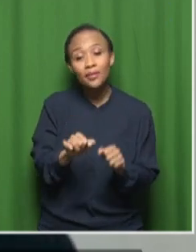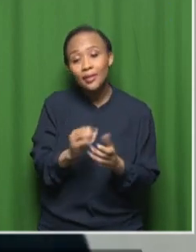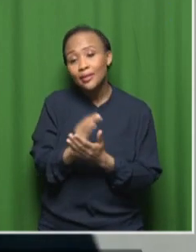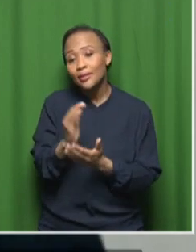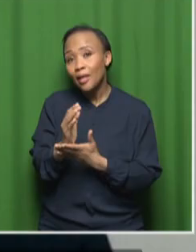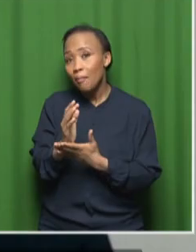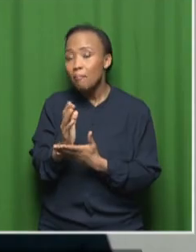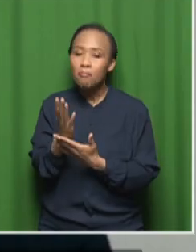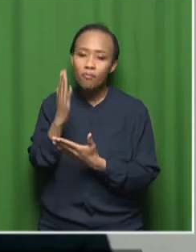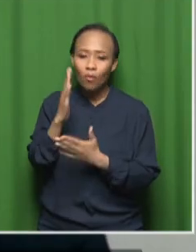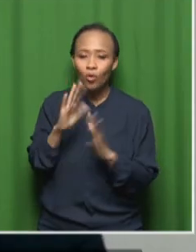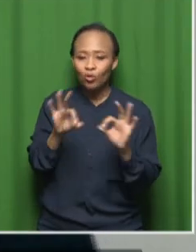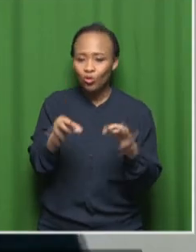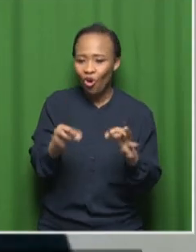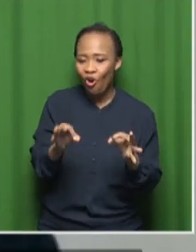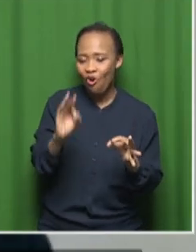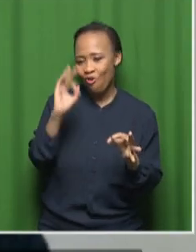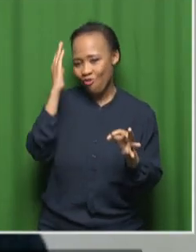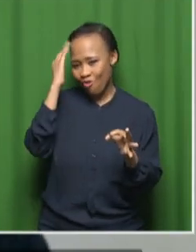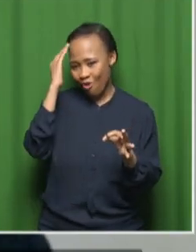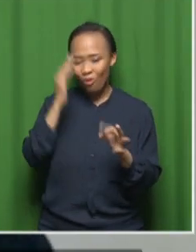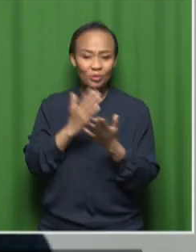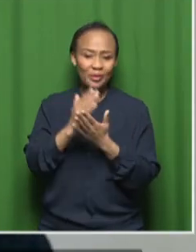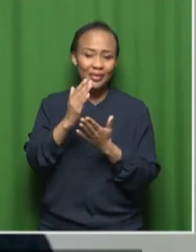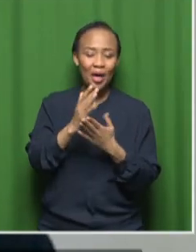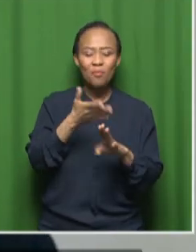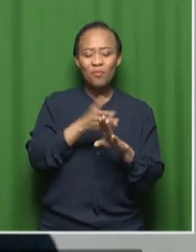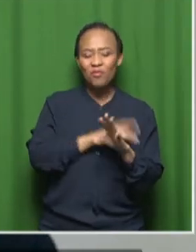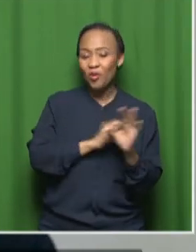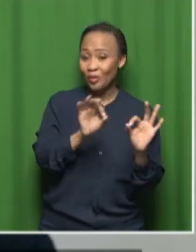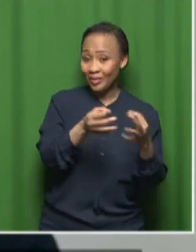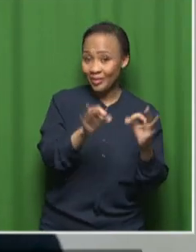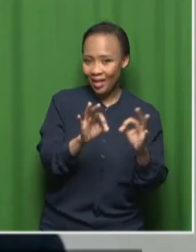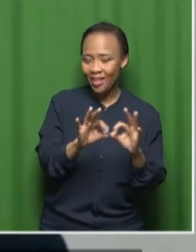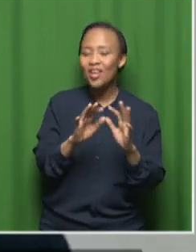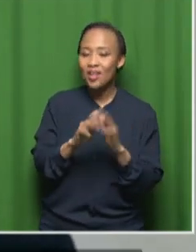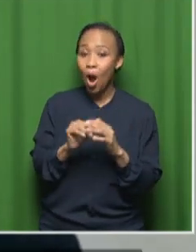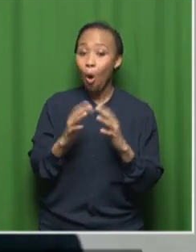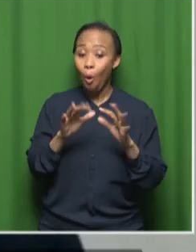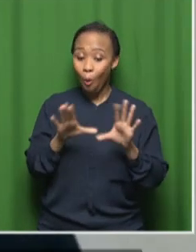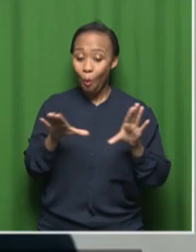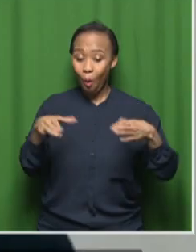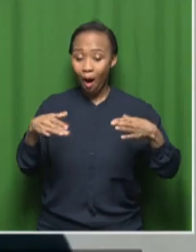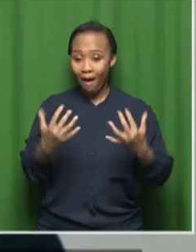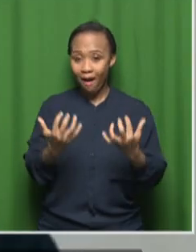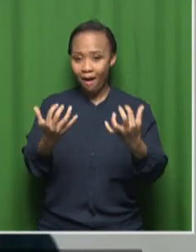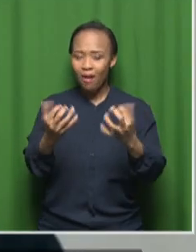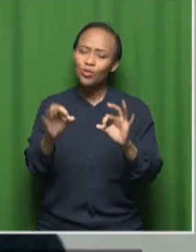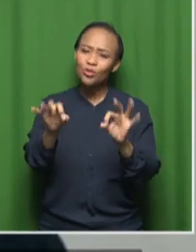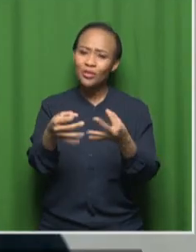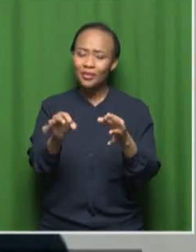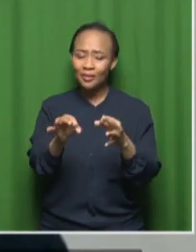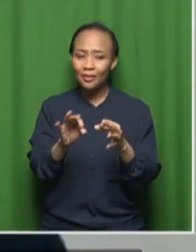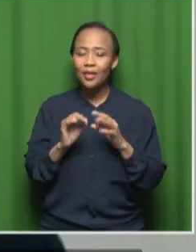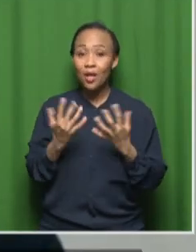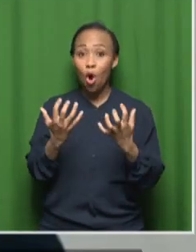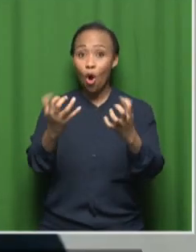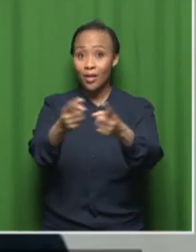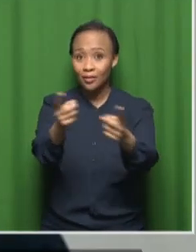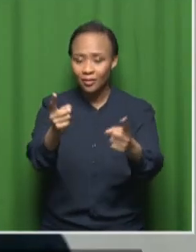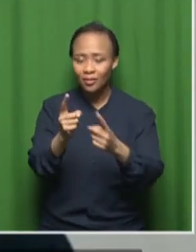songs, some who may have sung the songs before, will be able to follow as the choirs sing. And that's what we'll do.